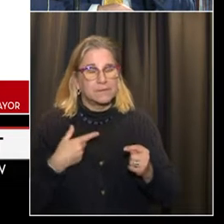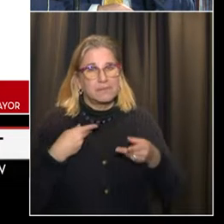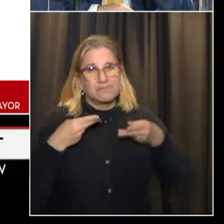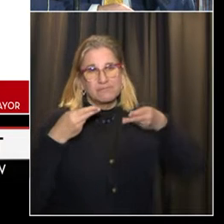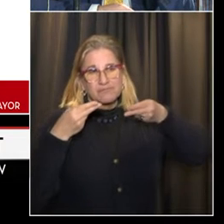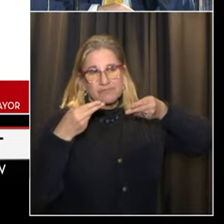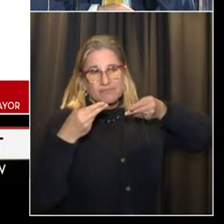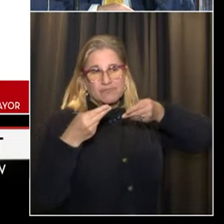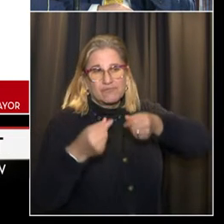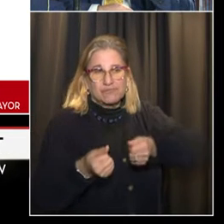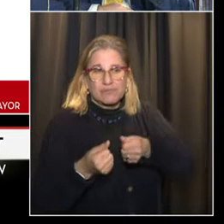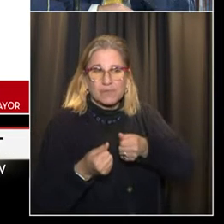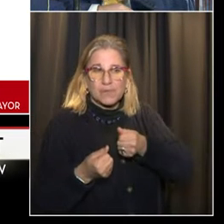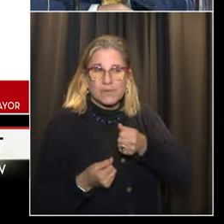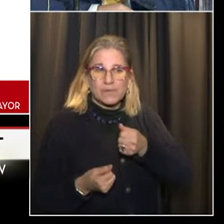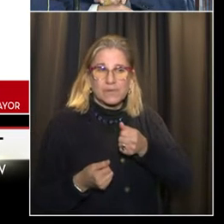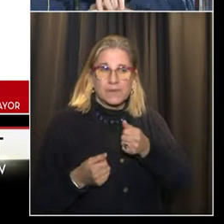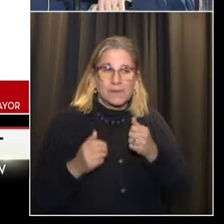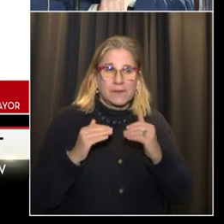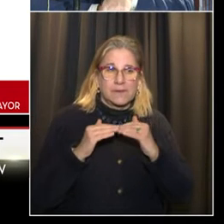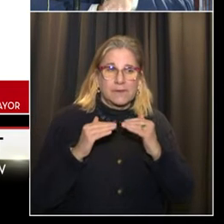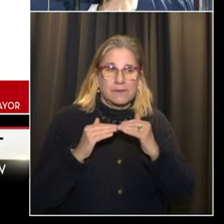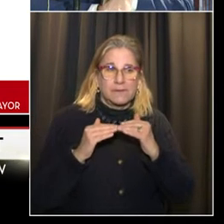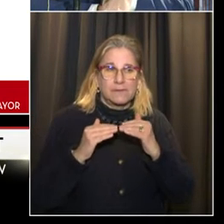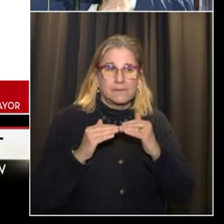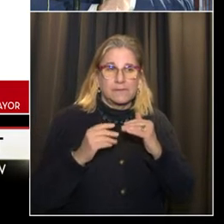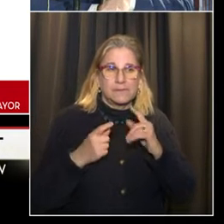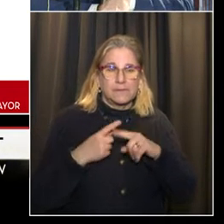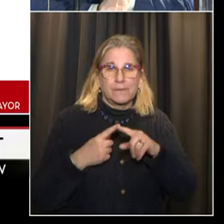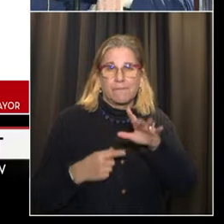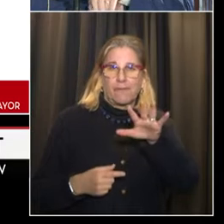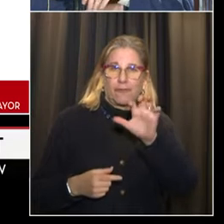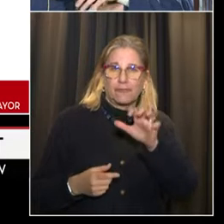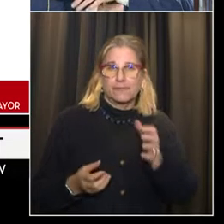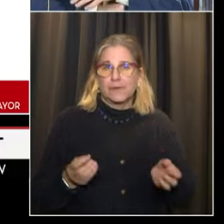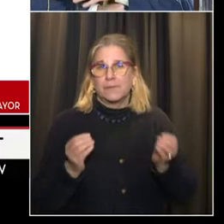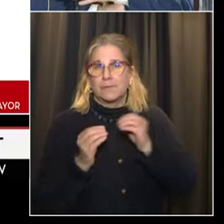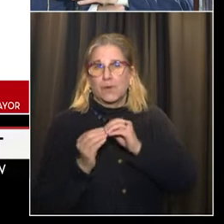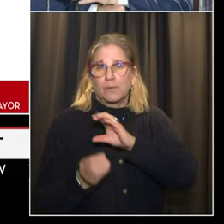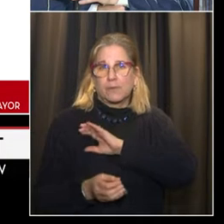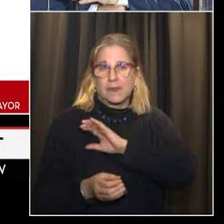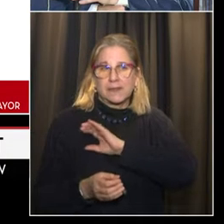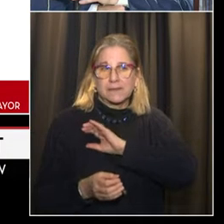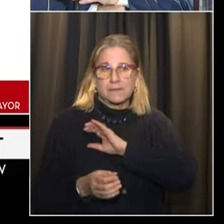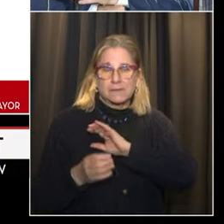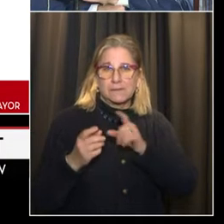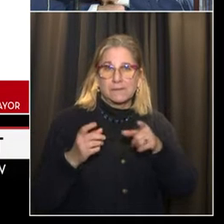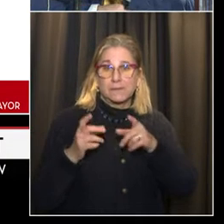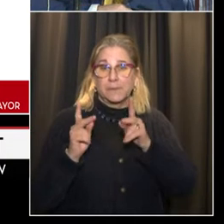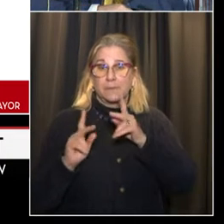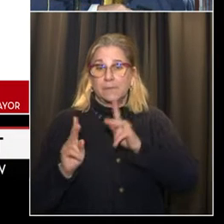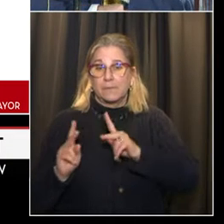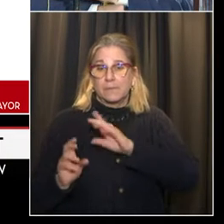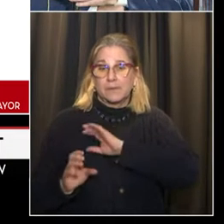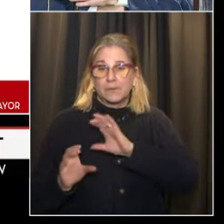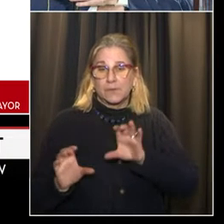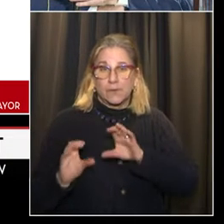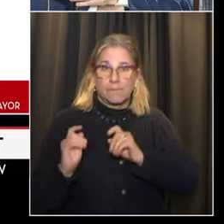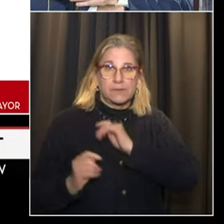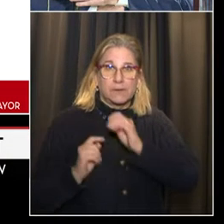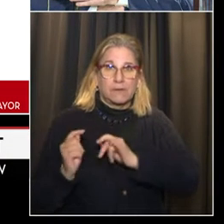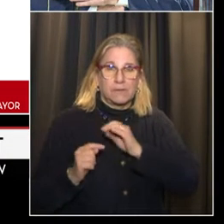number that we've seen decline since 2012. Going down further, you see MPD's closure rate, something that the chairman, you